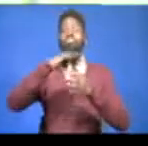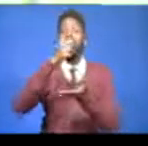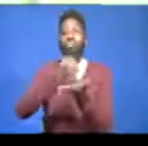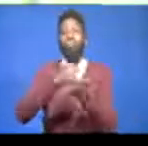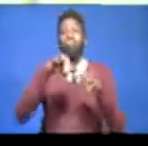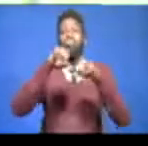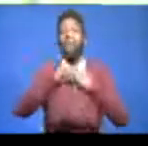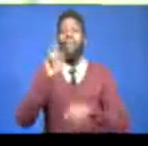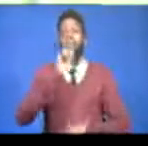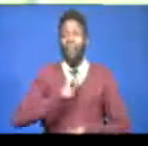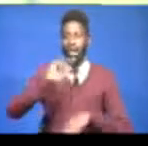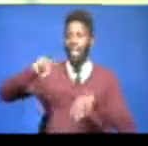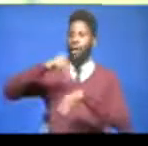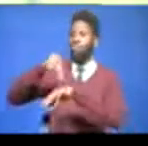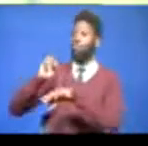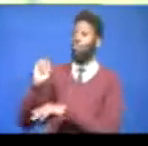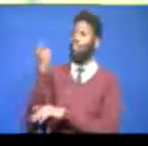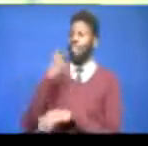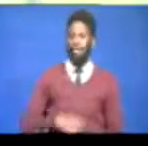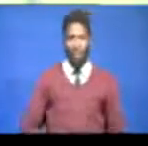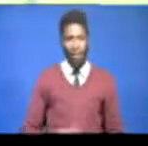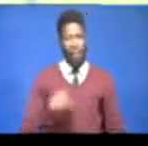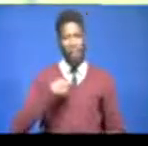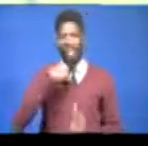My very deep and sincere gratitude